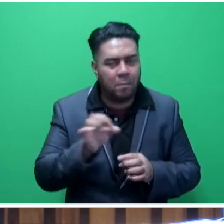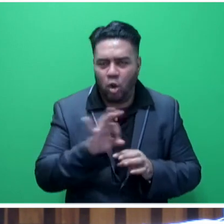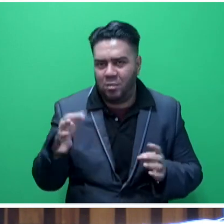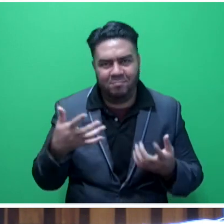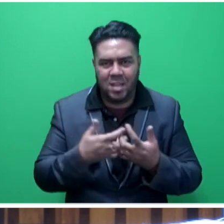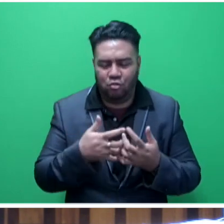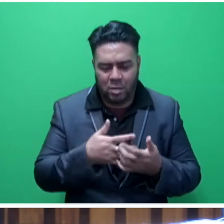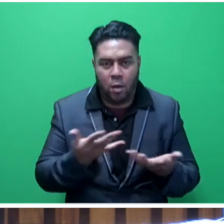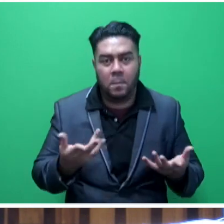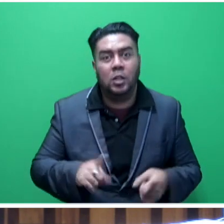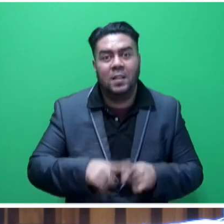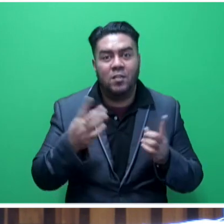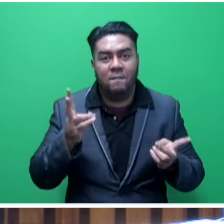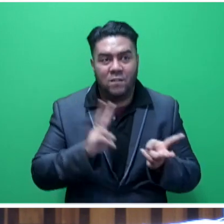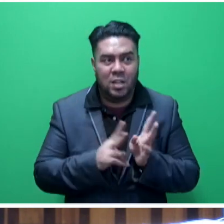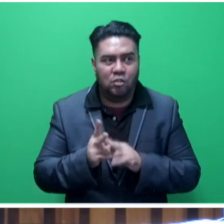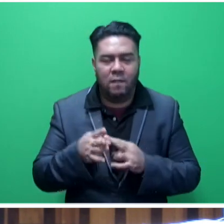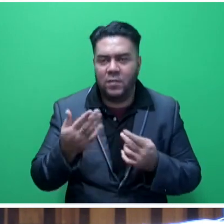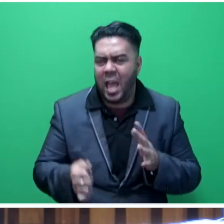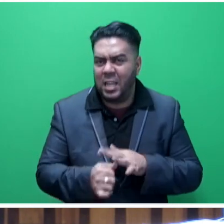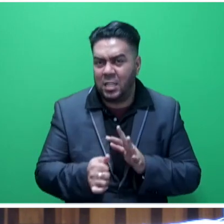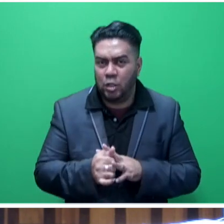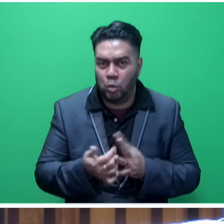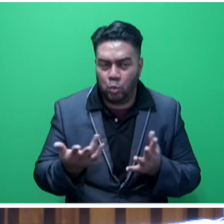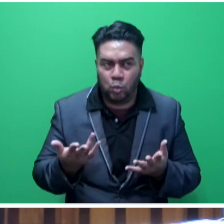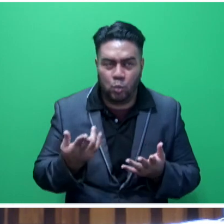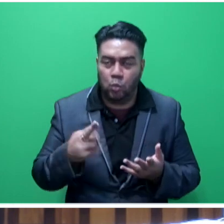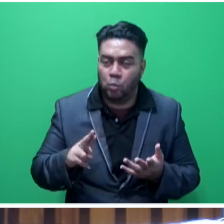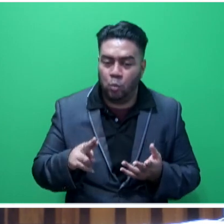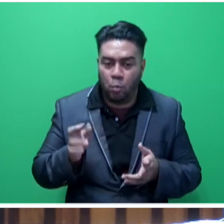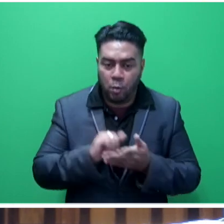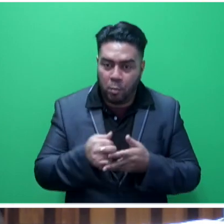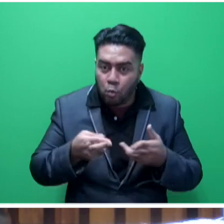because different villages have access to utilities now that did not have access to